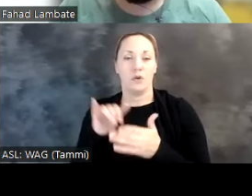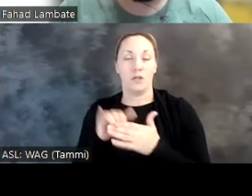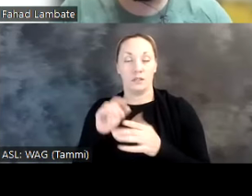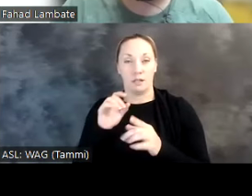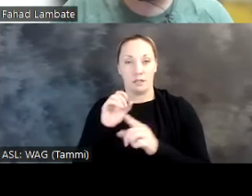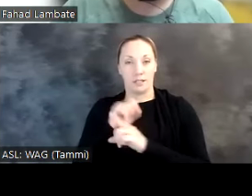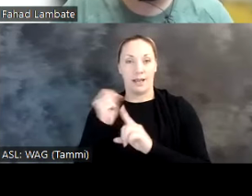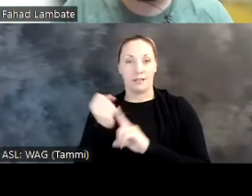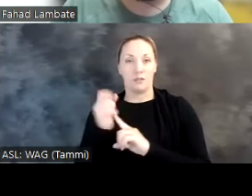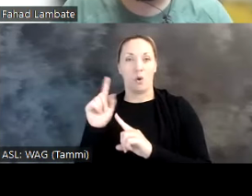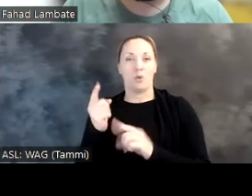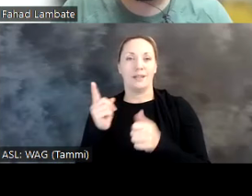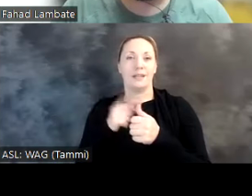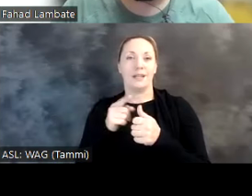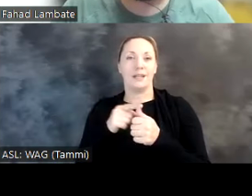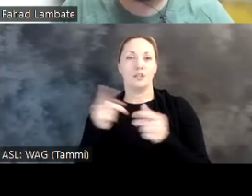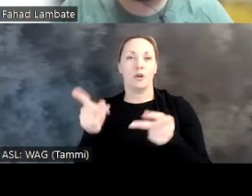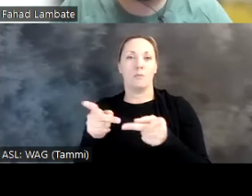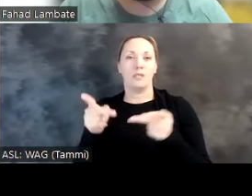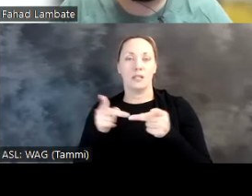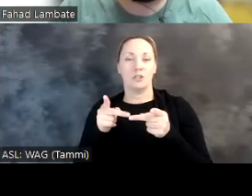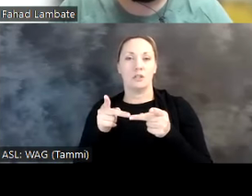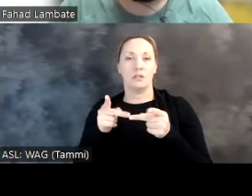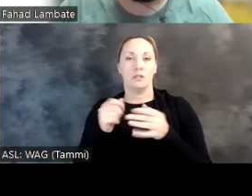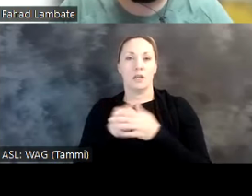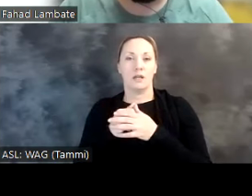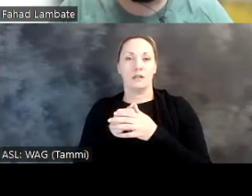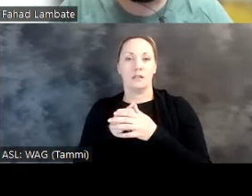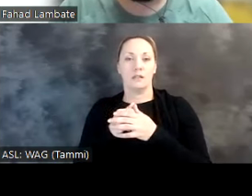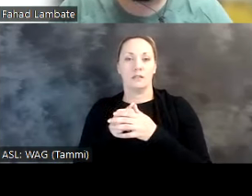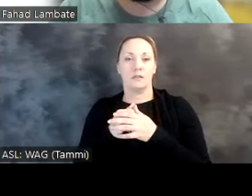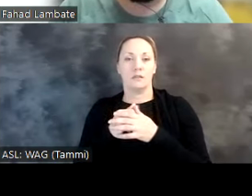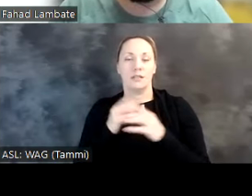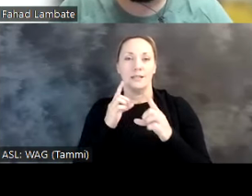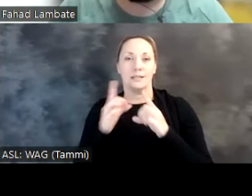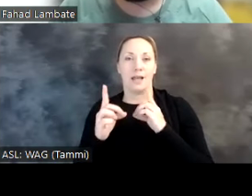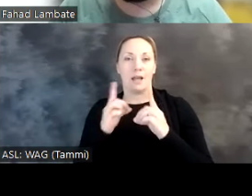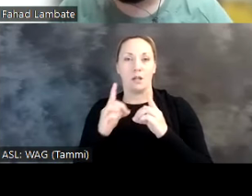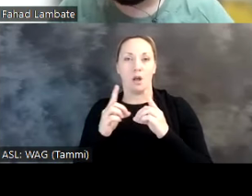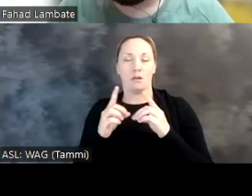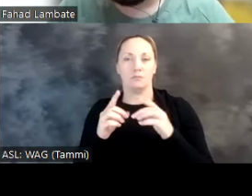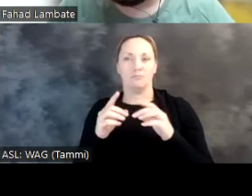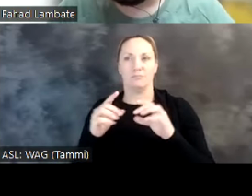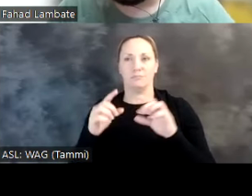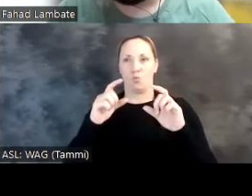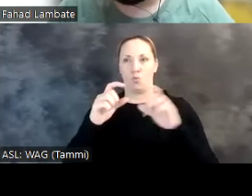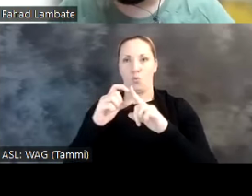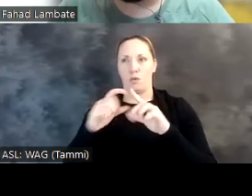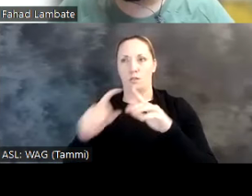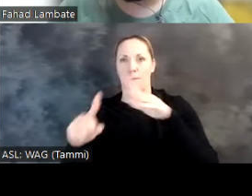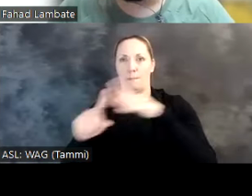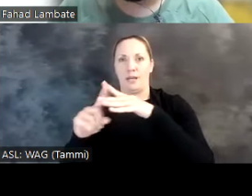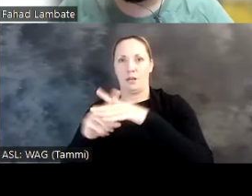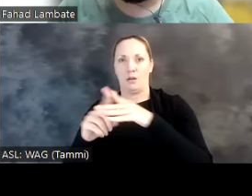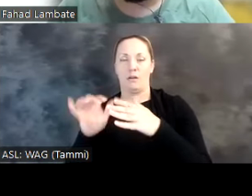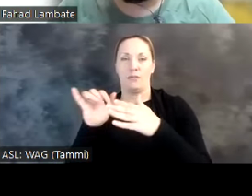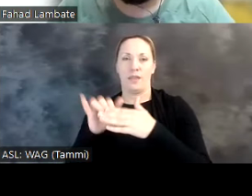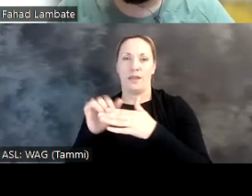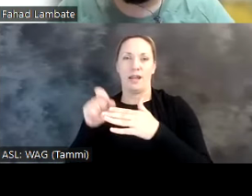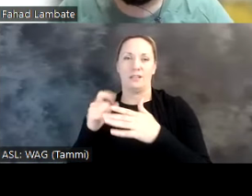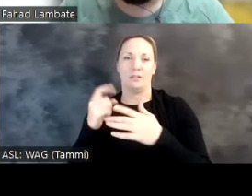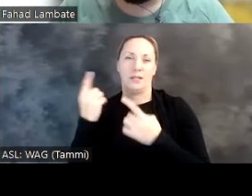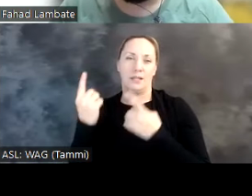only the initial position, that is, as soon as the dialog appears, only that particular thing has to be considered